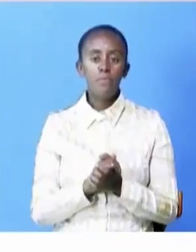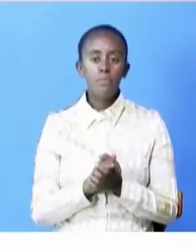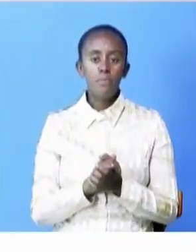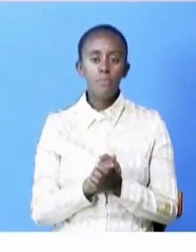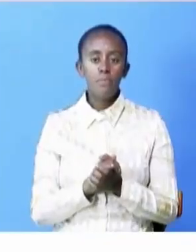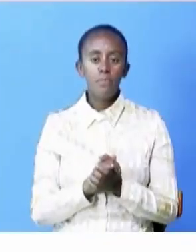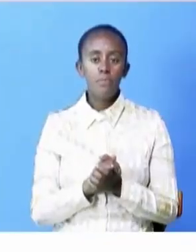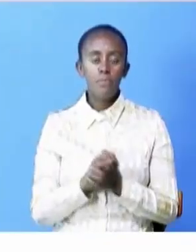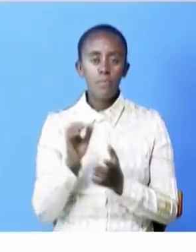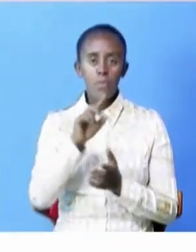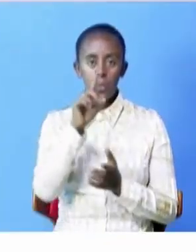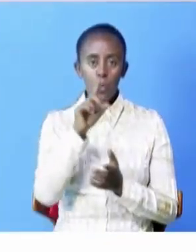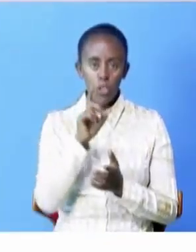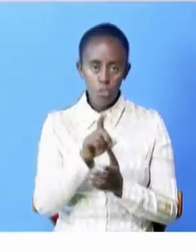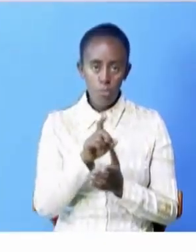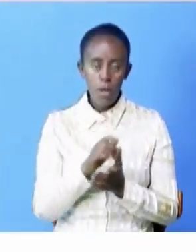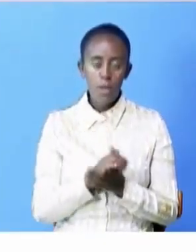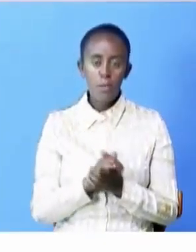question mark,